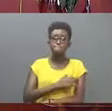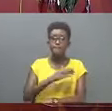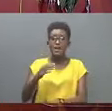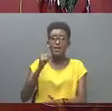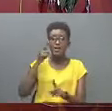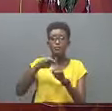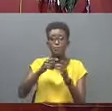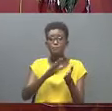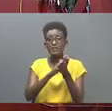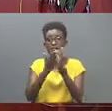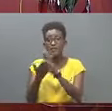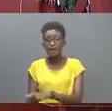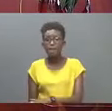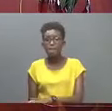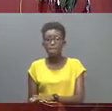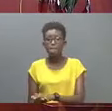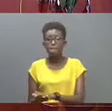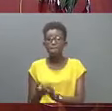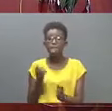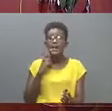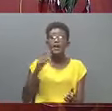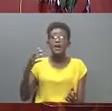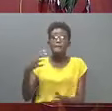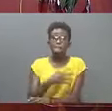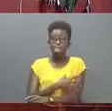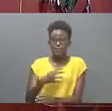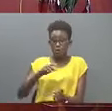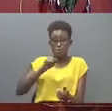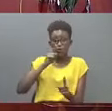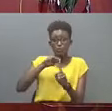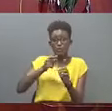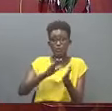to become. Power to become a child of God.